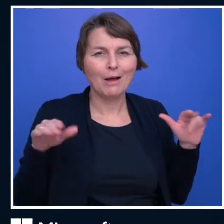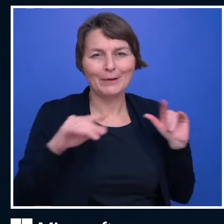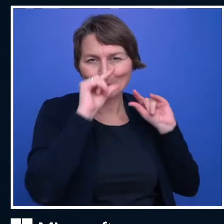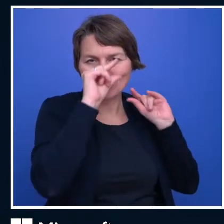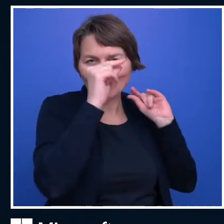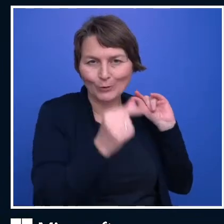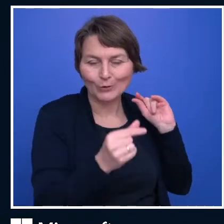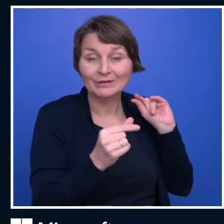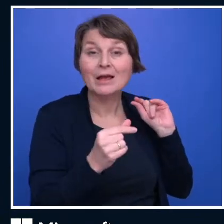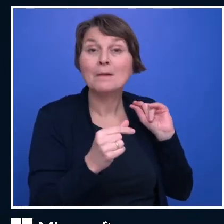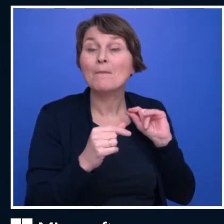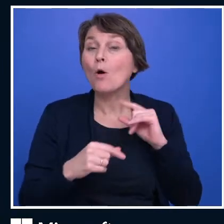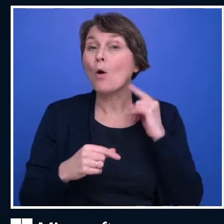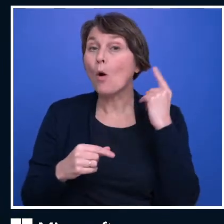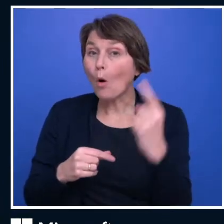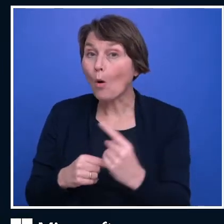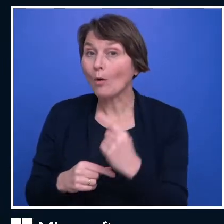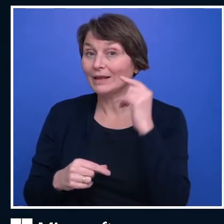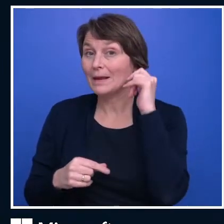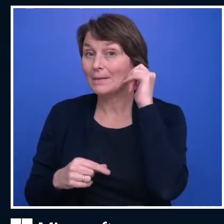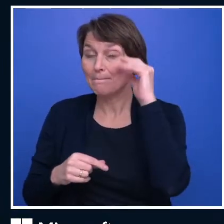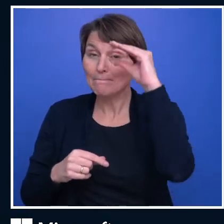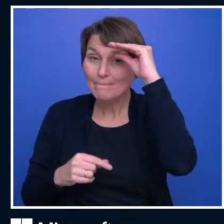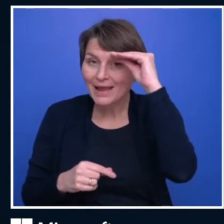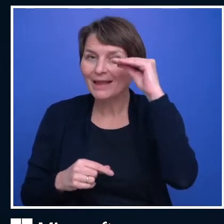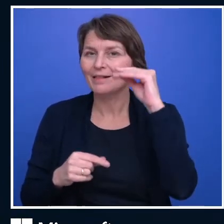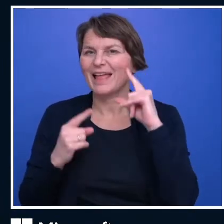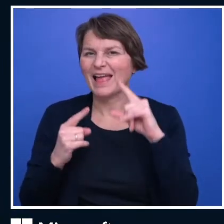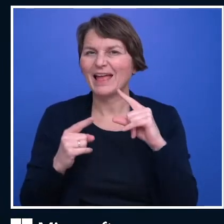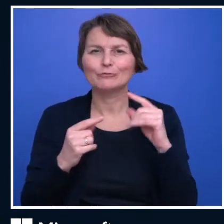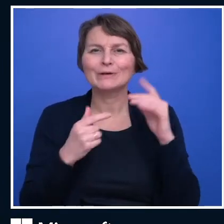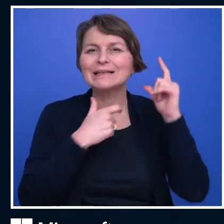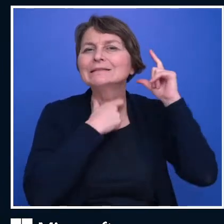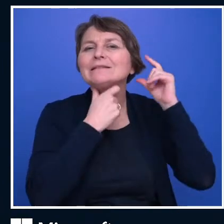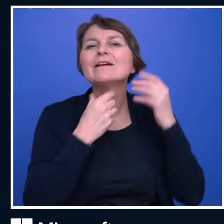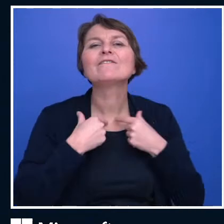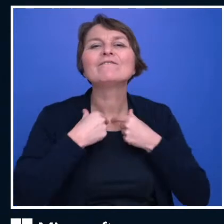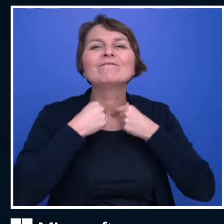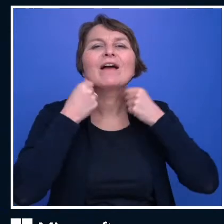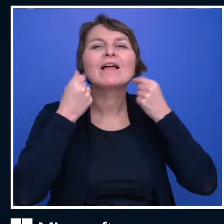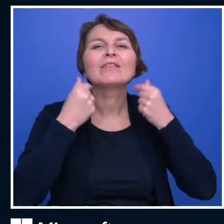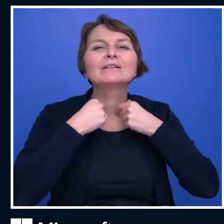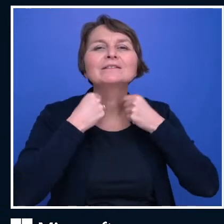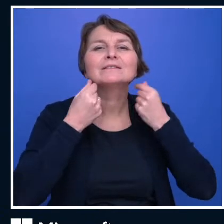have the kind of metallic feathers on their neck. And so basically,